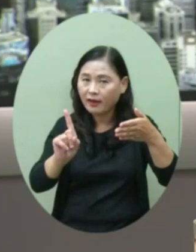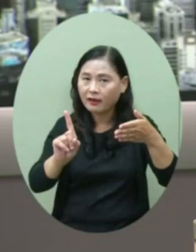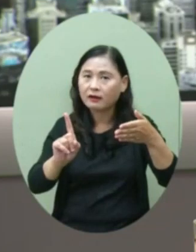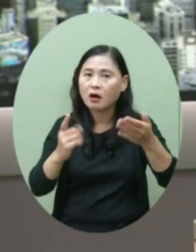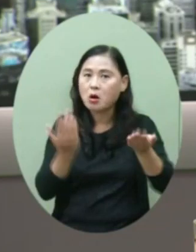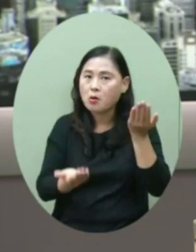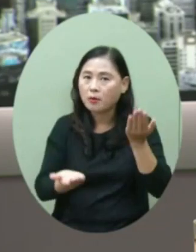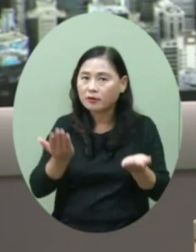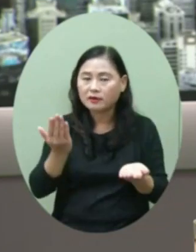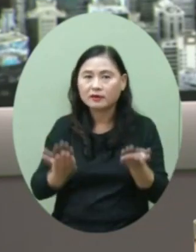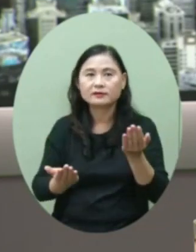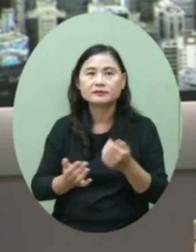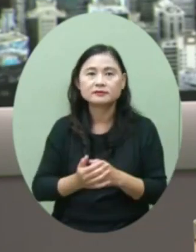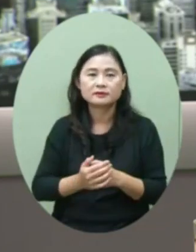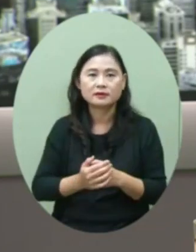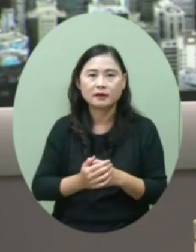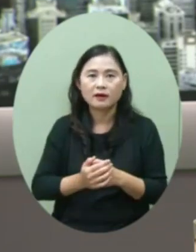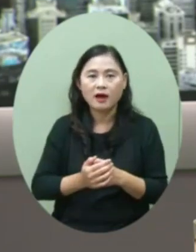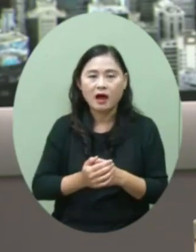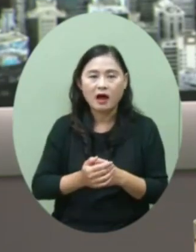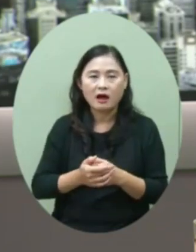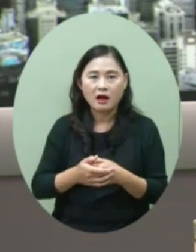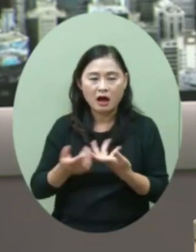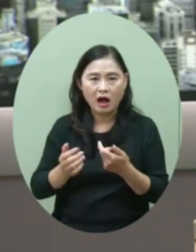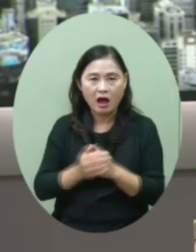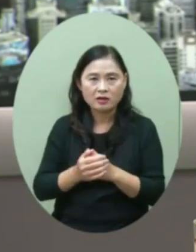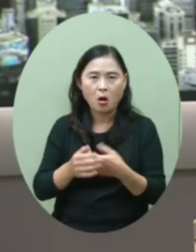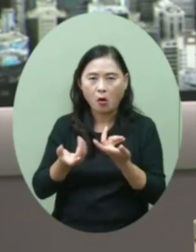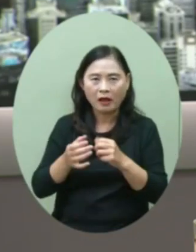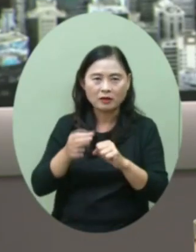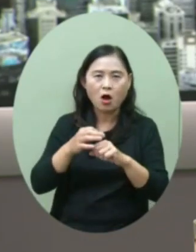a state-level opponent. Their